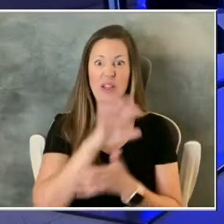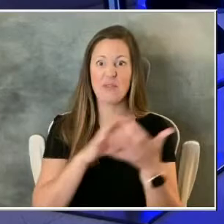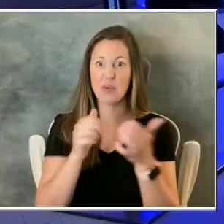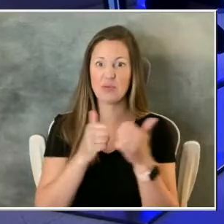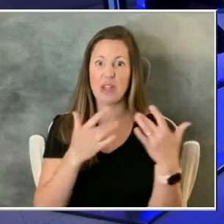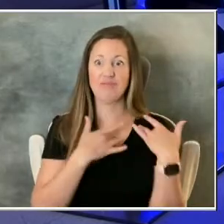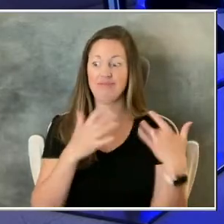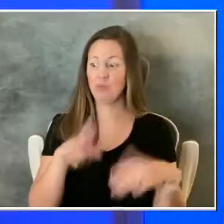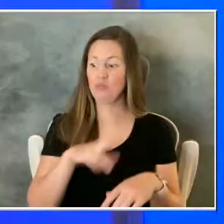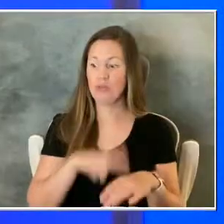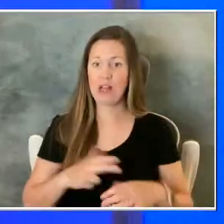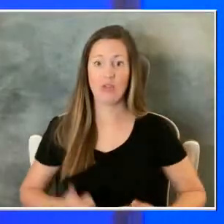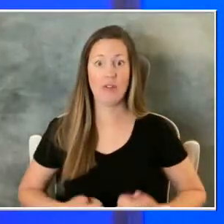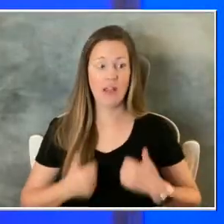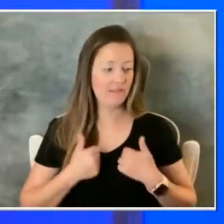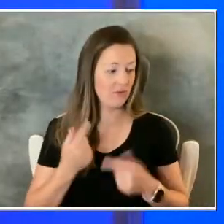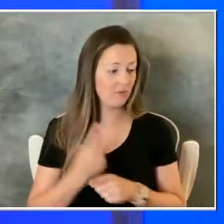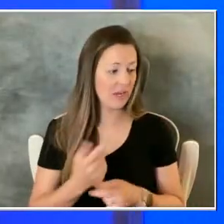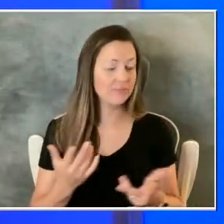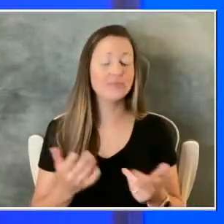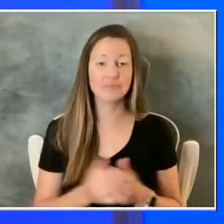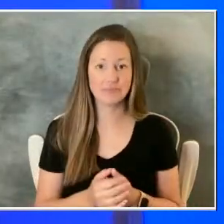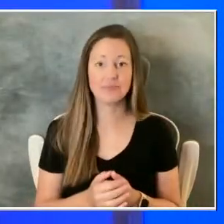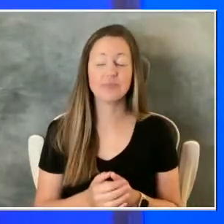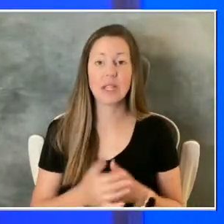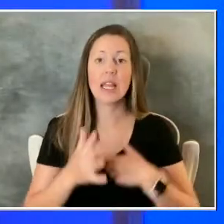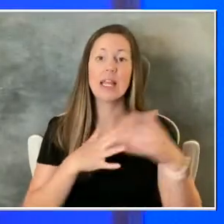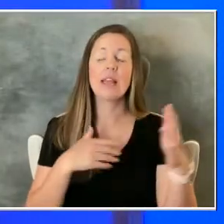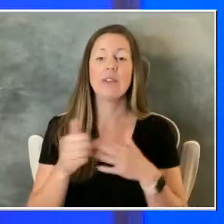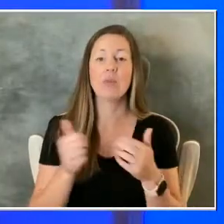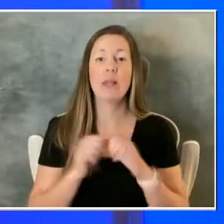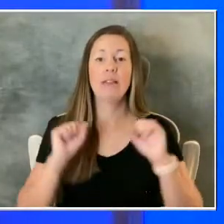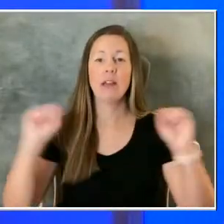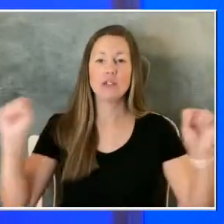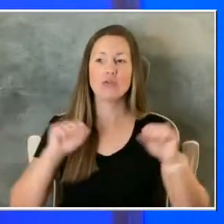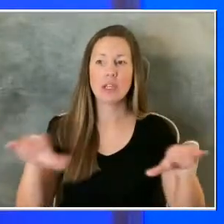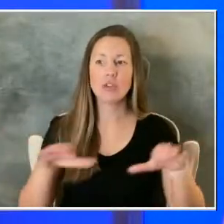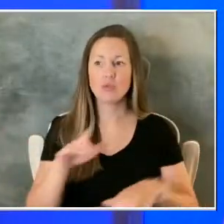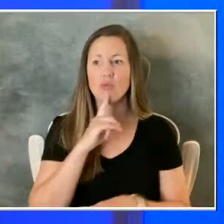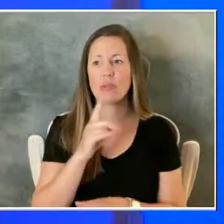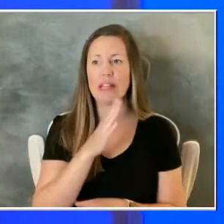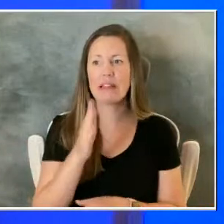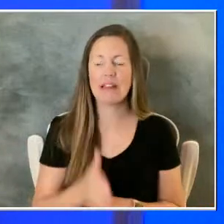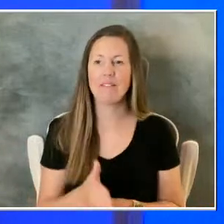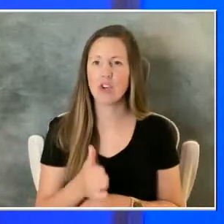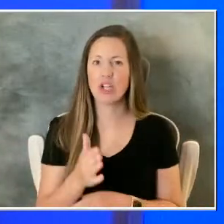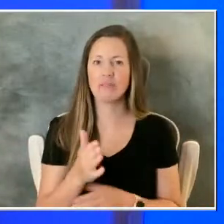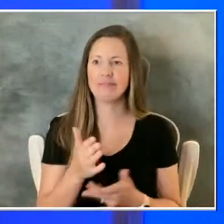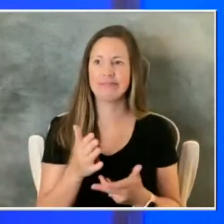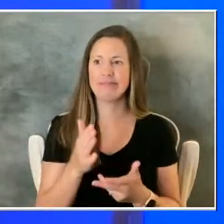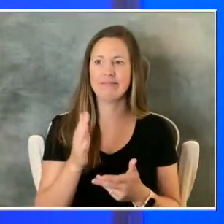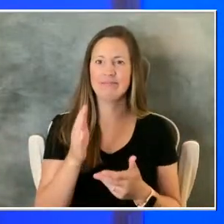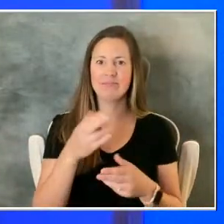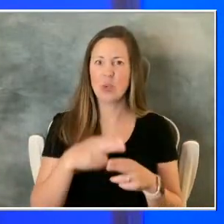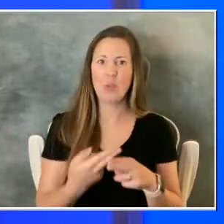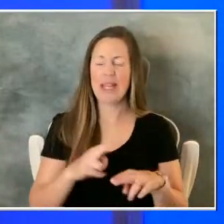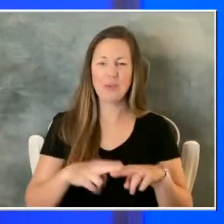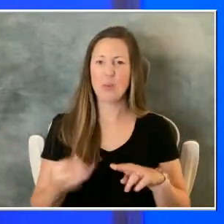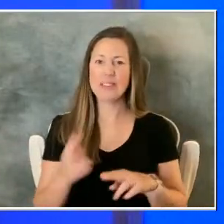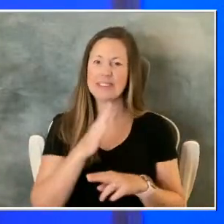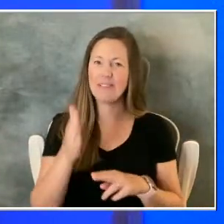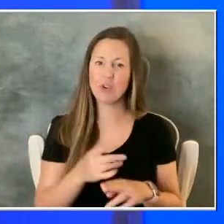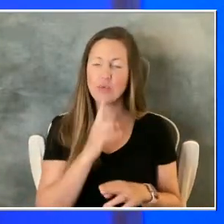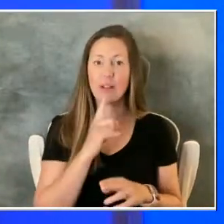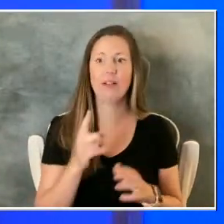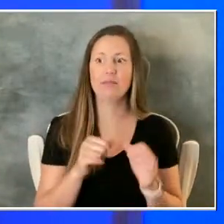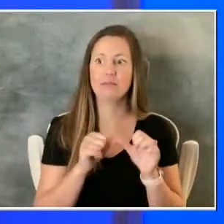Right. And even with the exercise I was doing, it just never seemed to. My weight would just keep coming up and going up, and you're like,